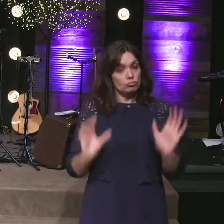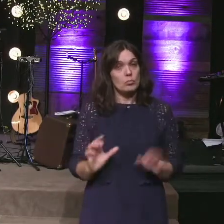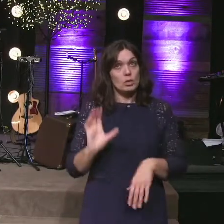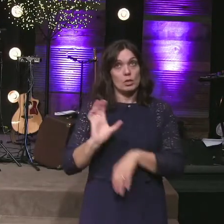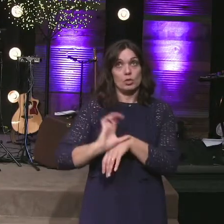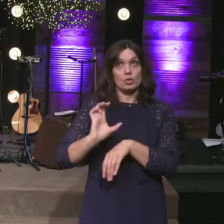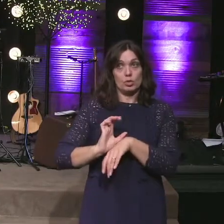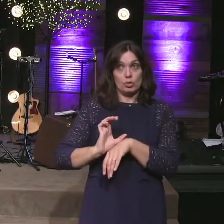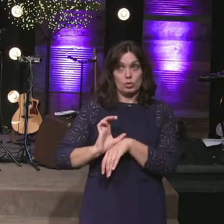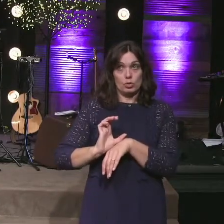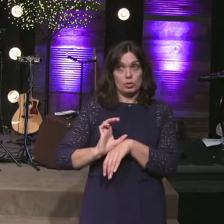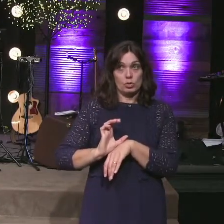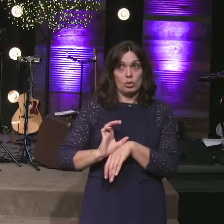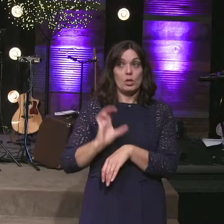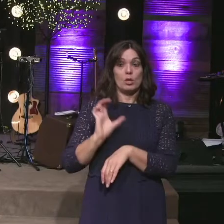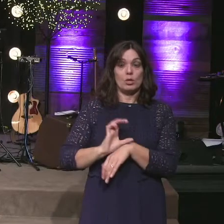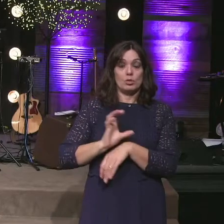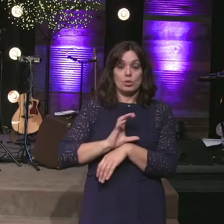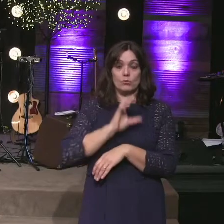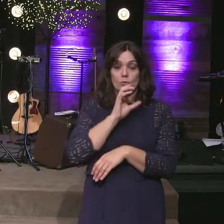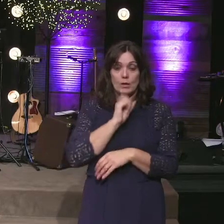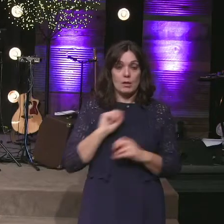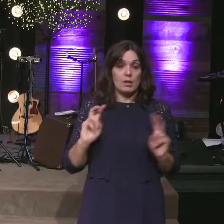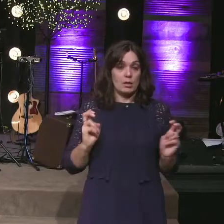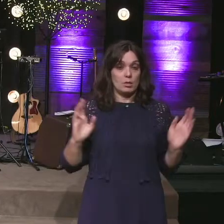age. Jesus started it.